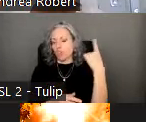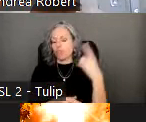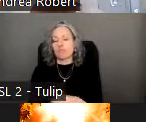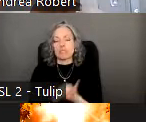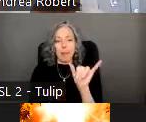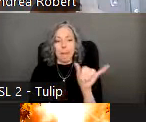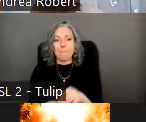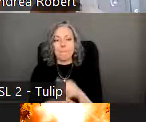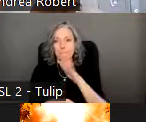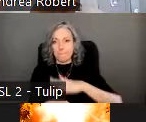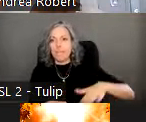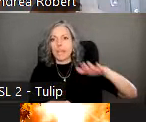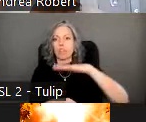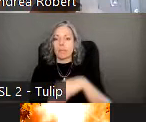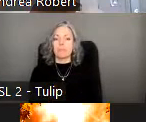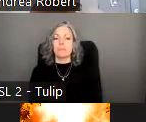right. Okay.